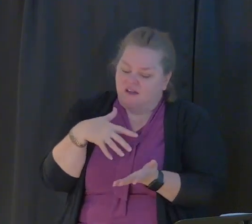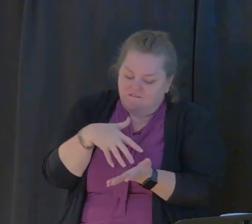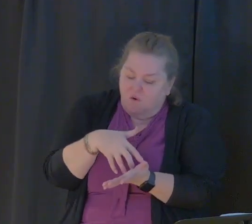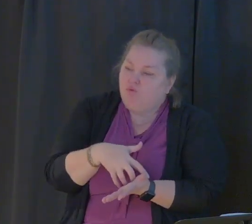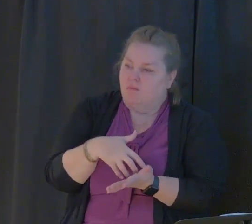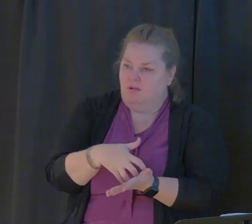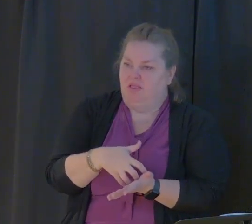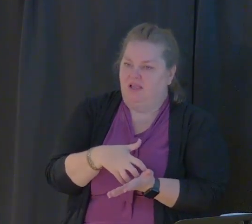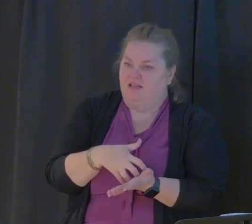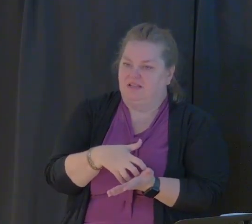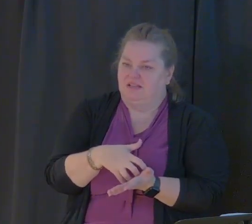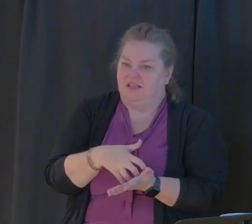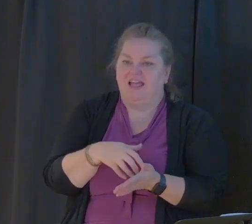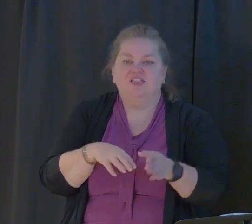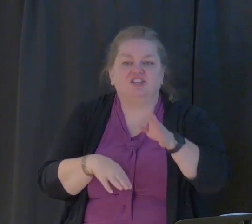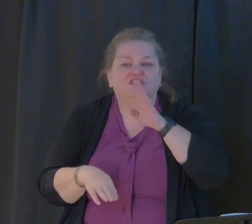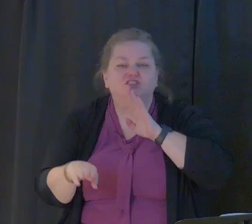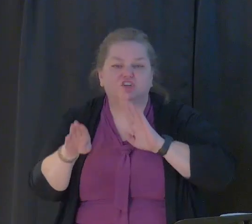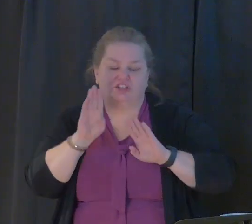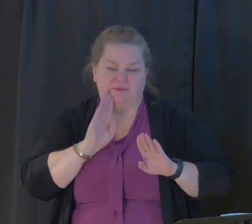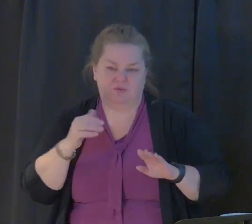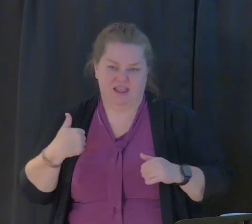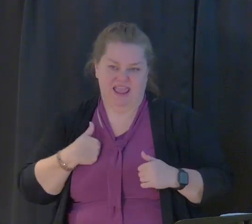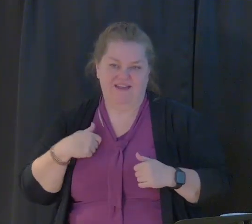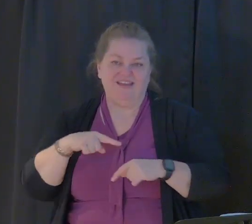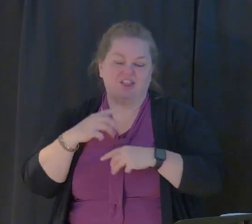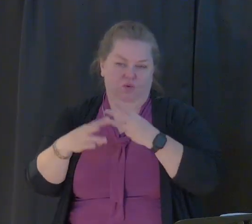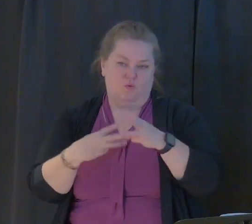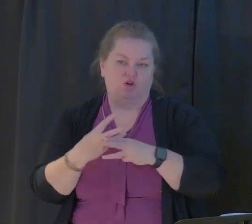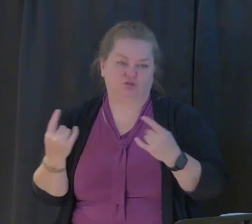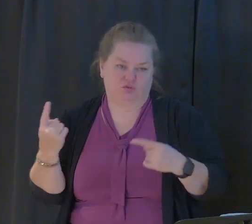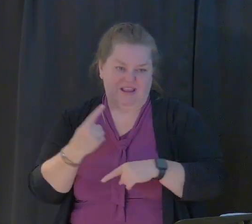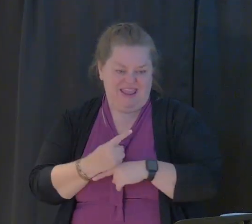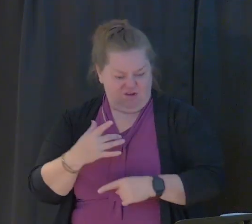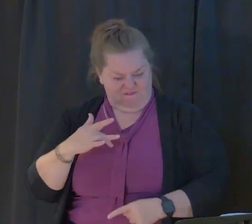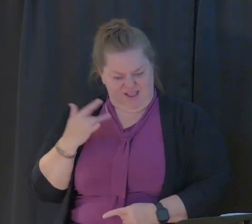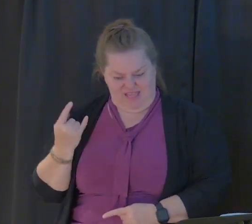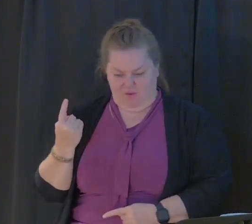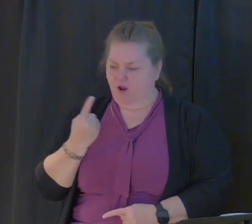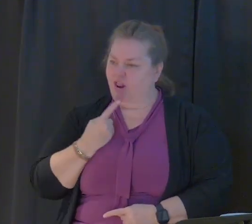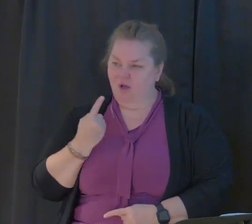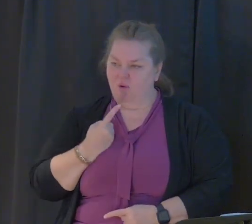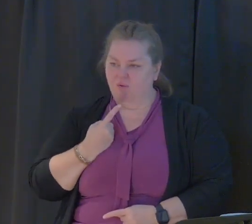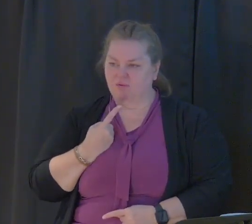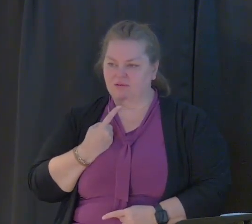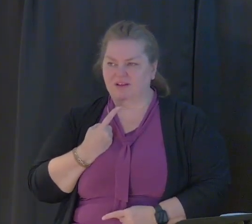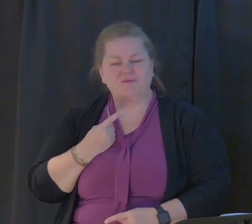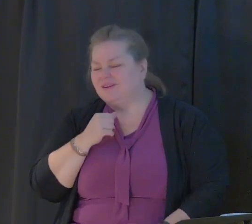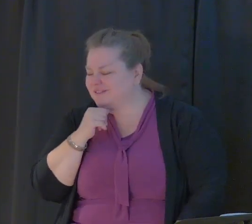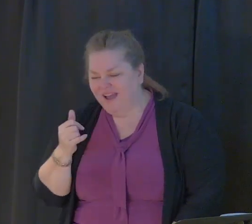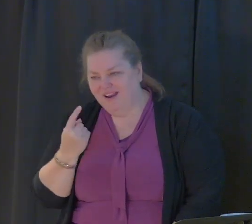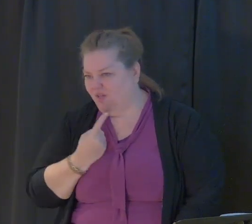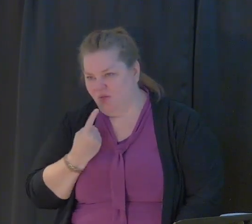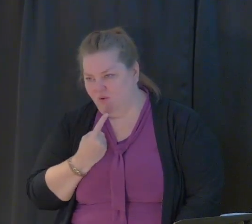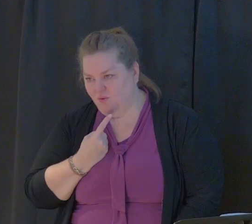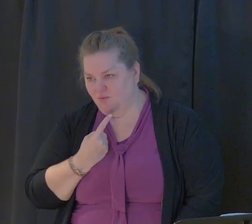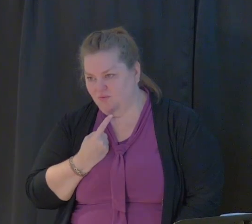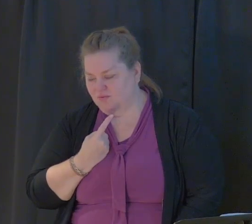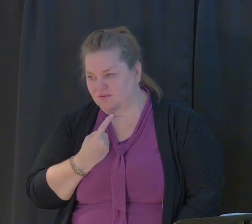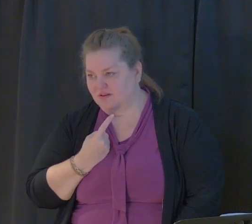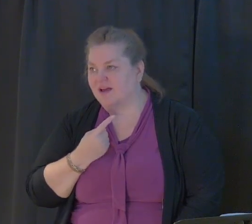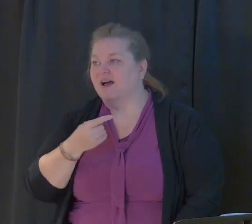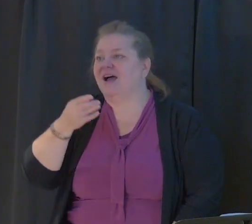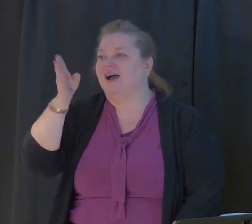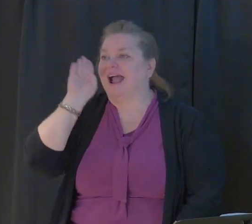discouragement that we get in this world that we live in today, and we feel like we are all alone, and we are not alone. God says,